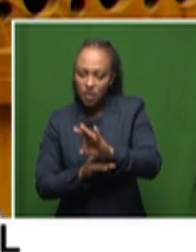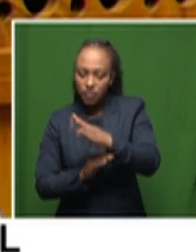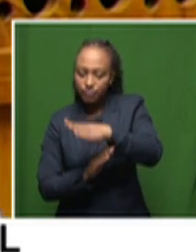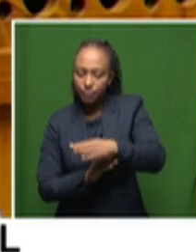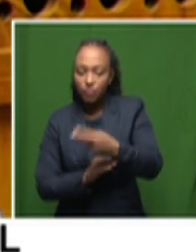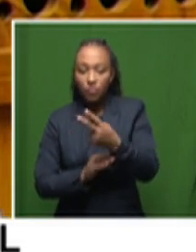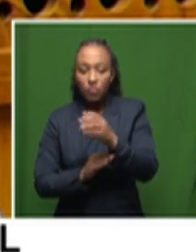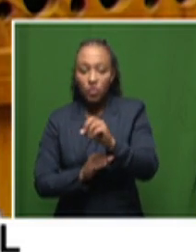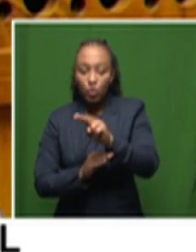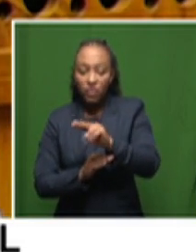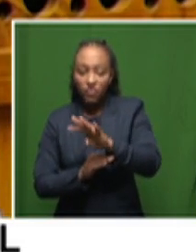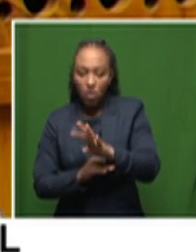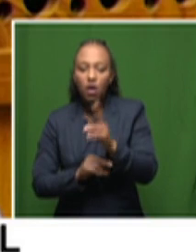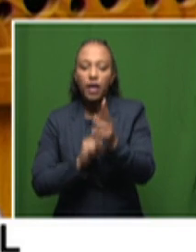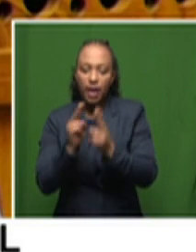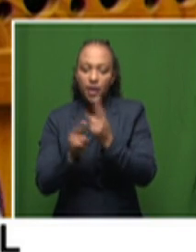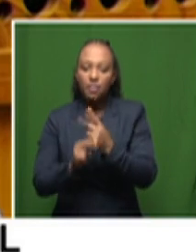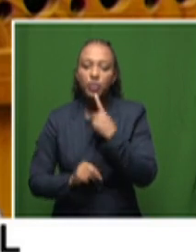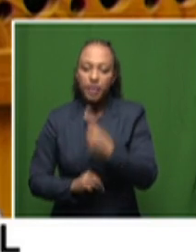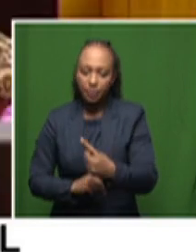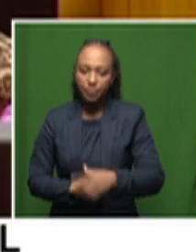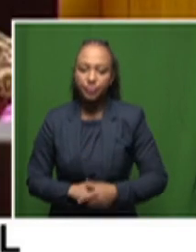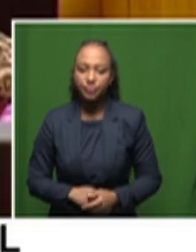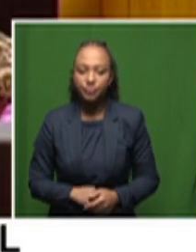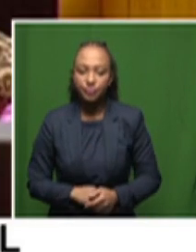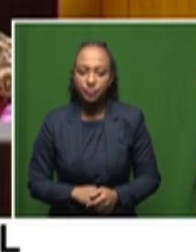2023-24. May I repeat this?